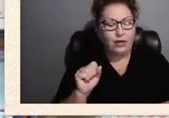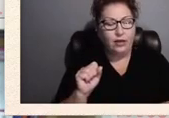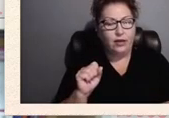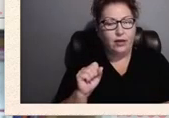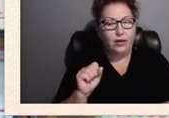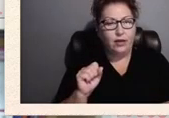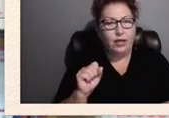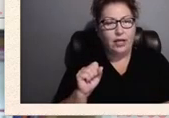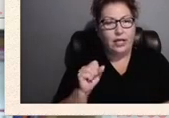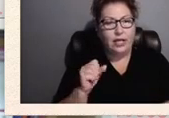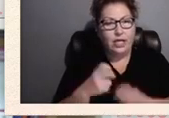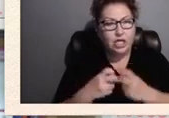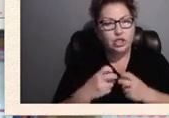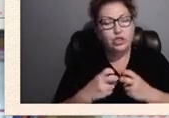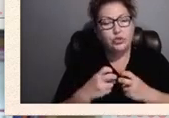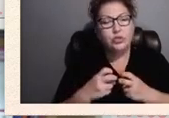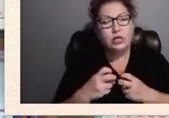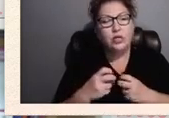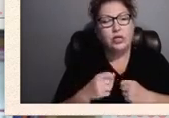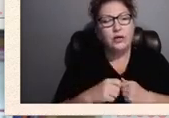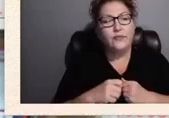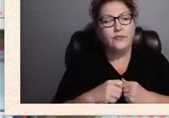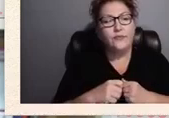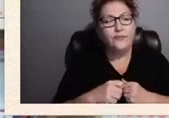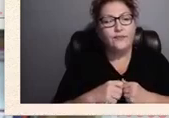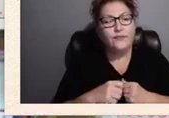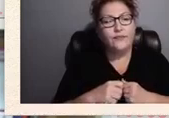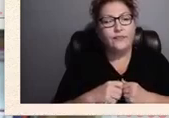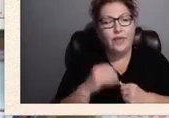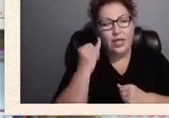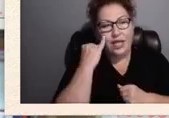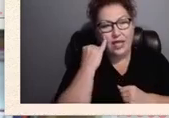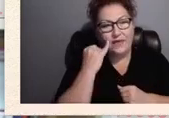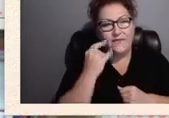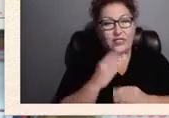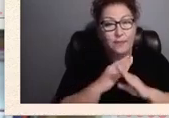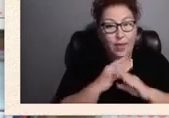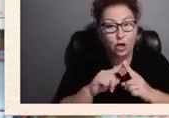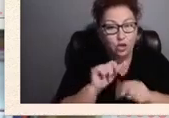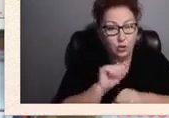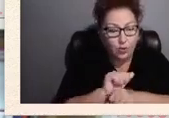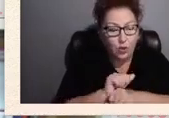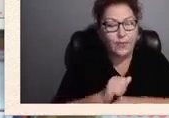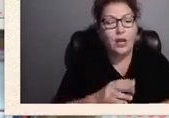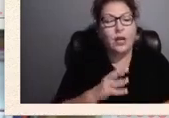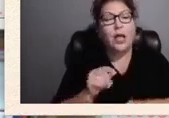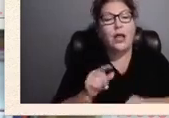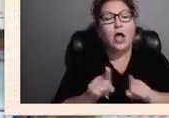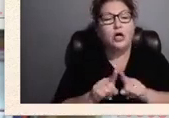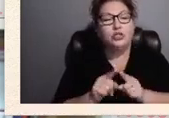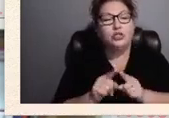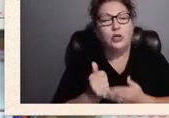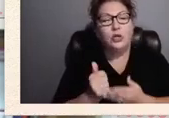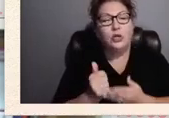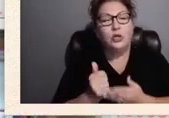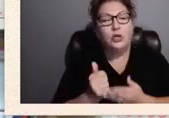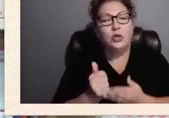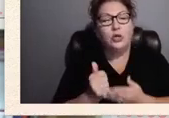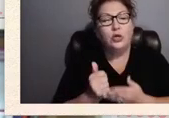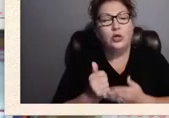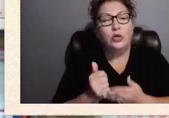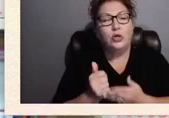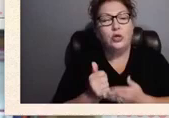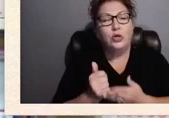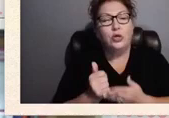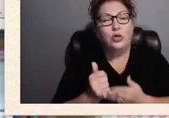issues if they're, with Social Security, if there's a barrier to employment. They also assist with education, meaning that they assist in